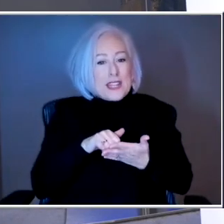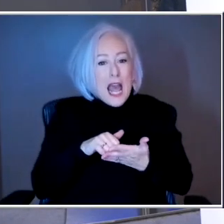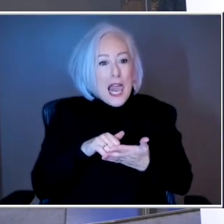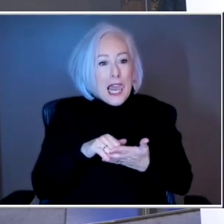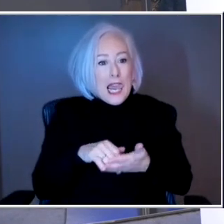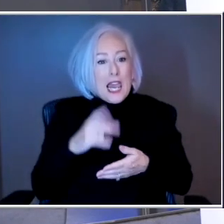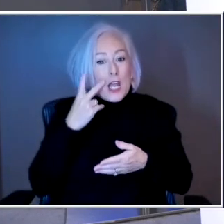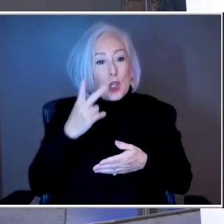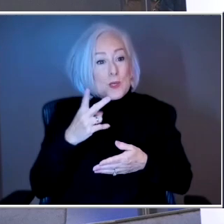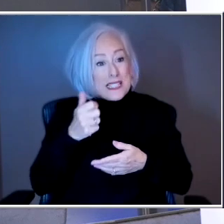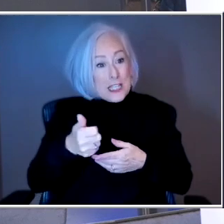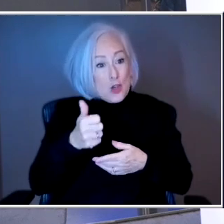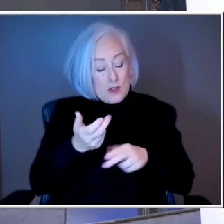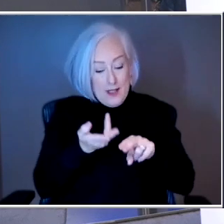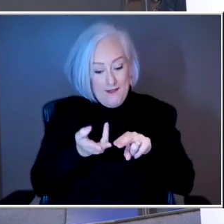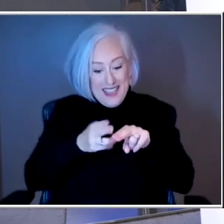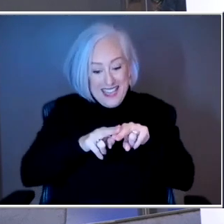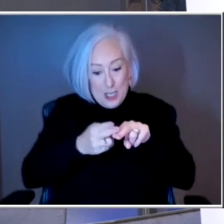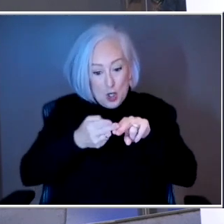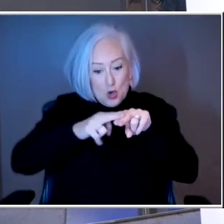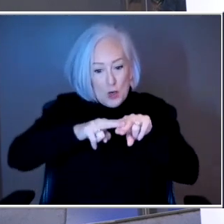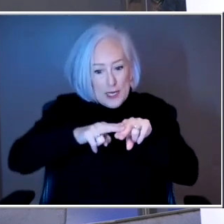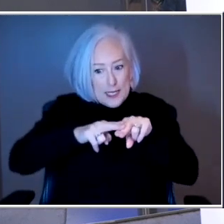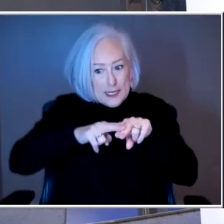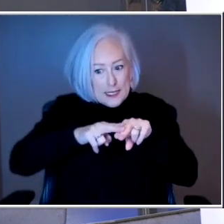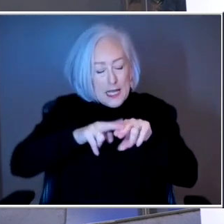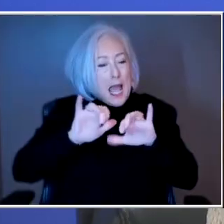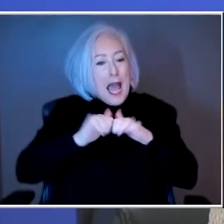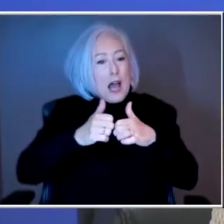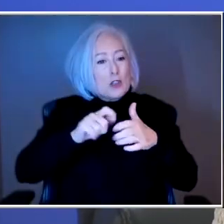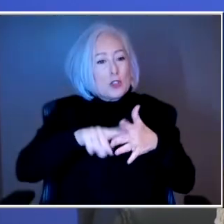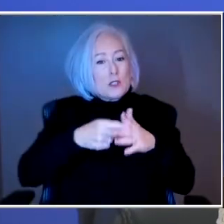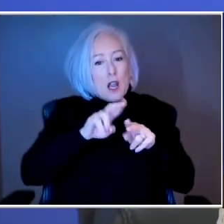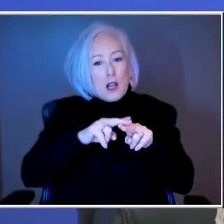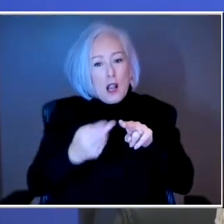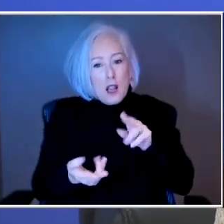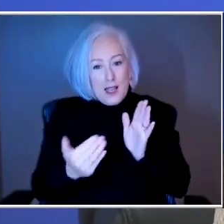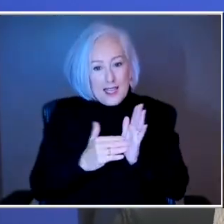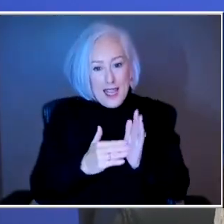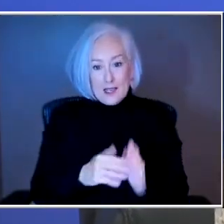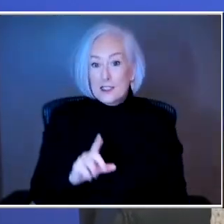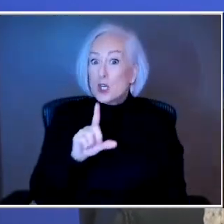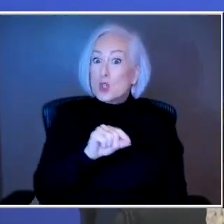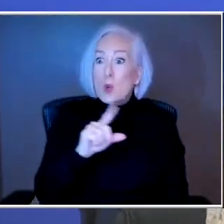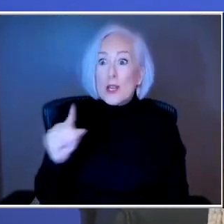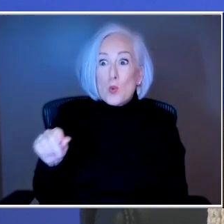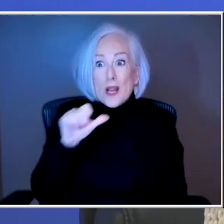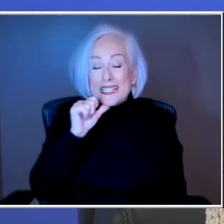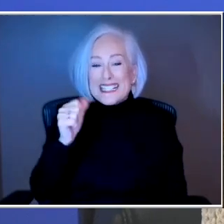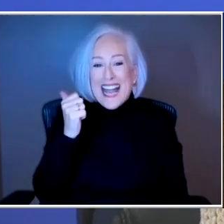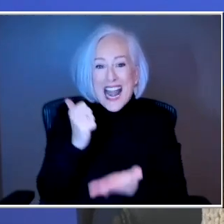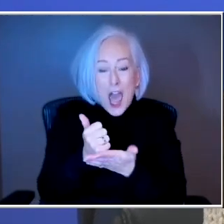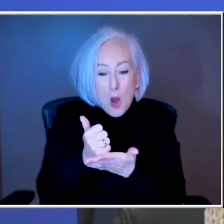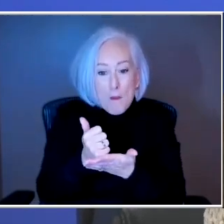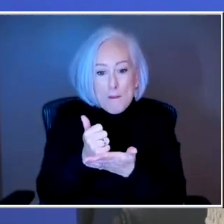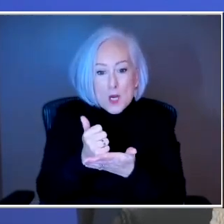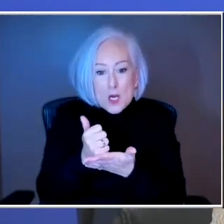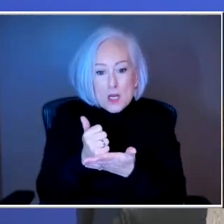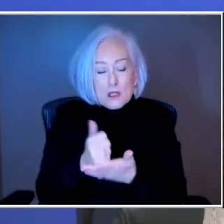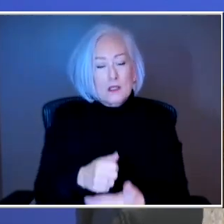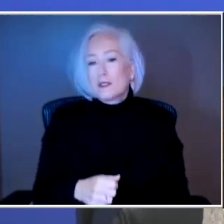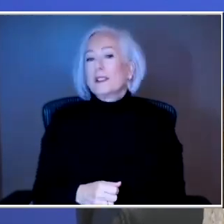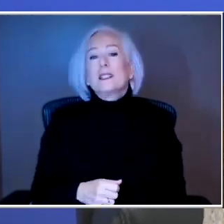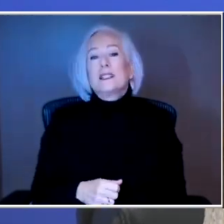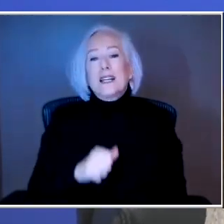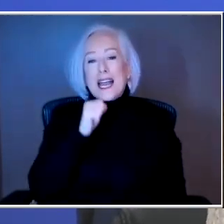up, but then what clicks in that allows you to come back down? Well, 2020 didn't help any Does of not us. help anybody. Okay, and so I wasn't teaching as